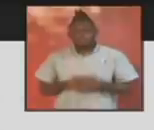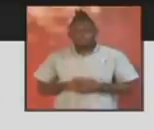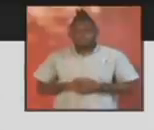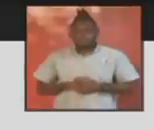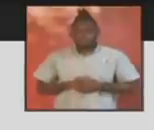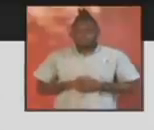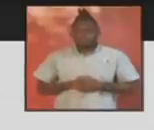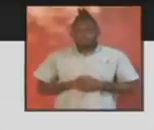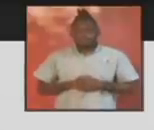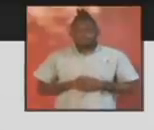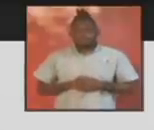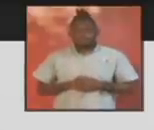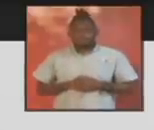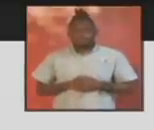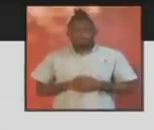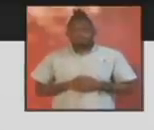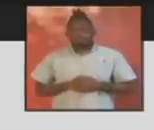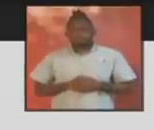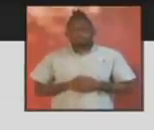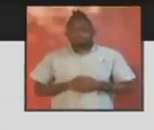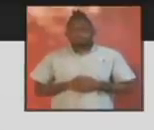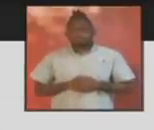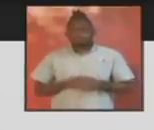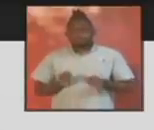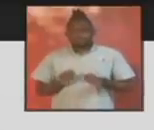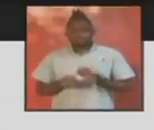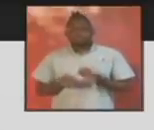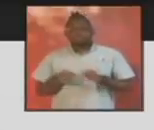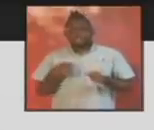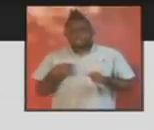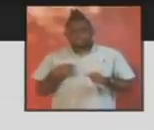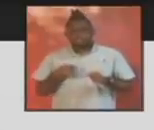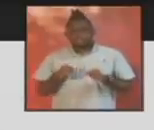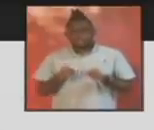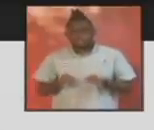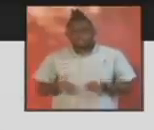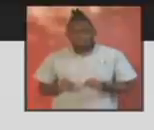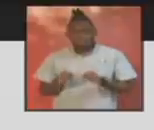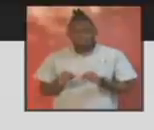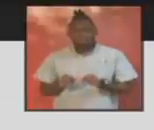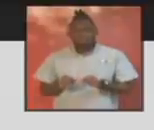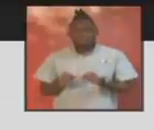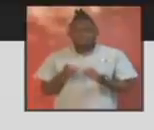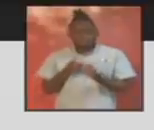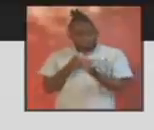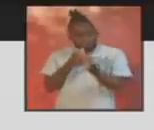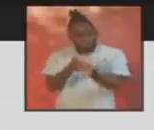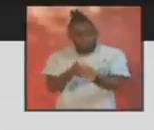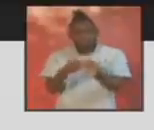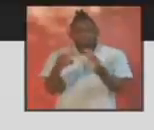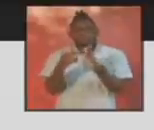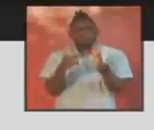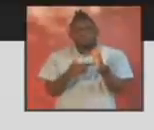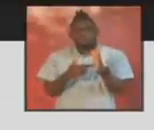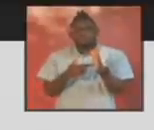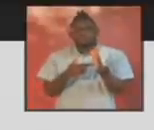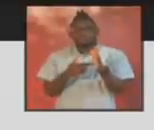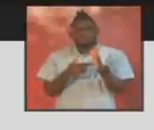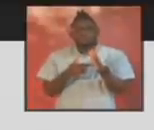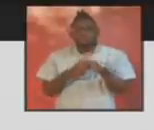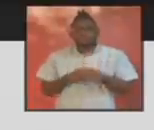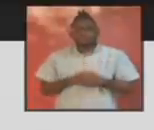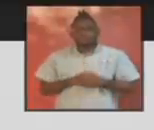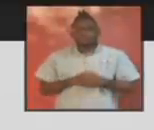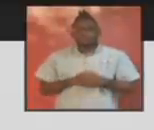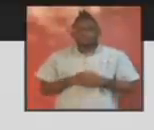It is also encouragement to hold the course with respect to these measures, even as we prepare to enhance the population's protection through